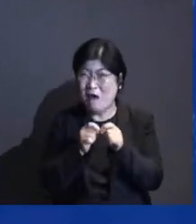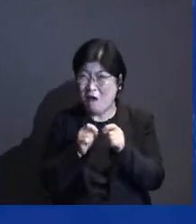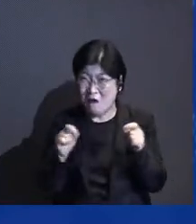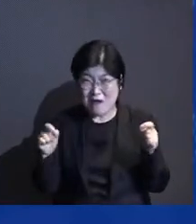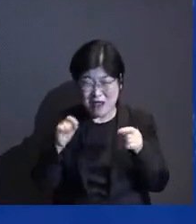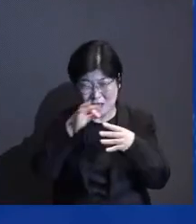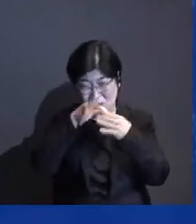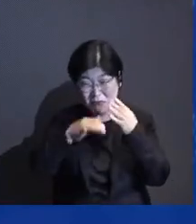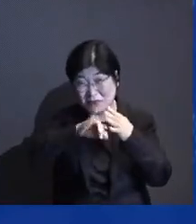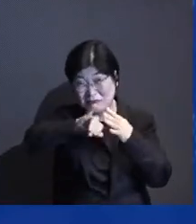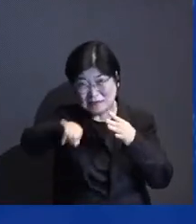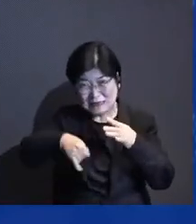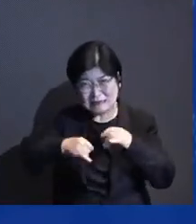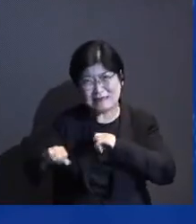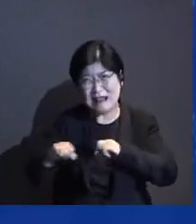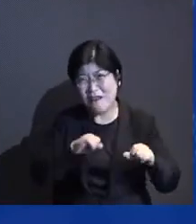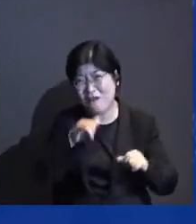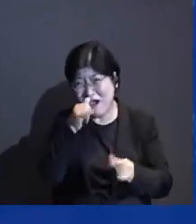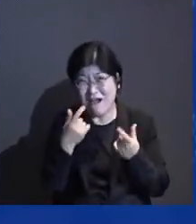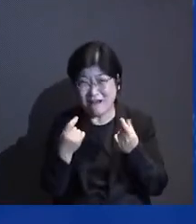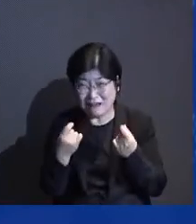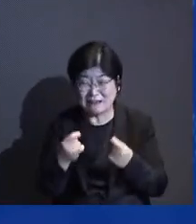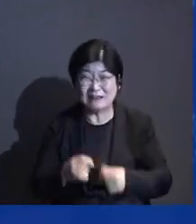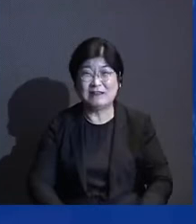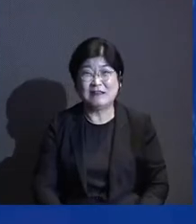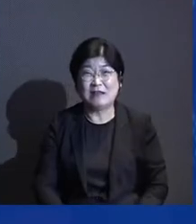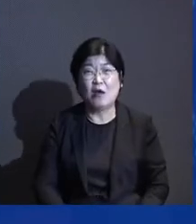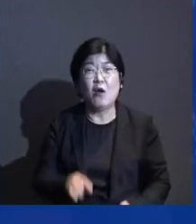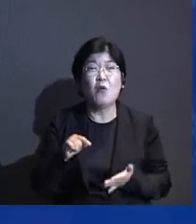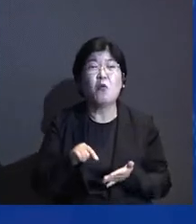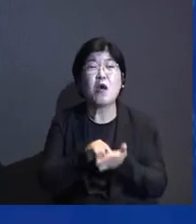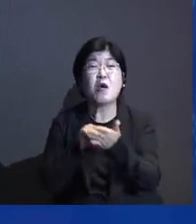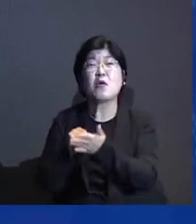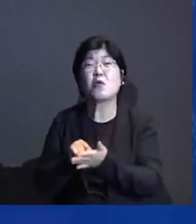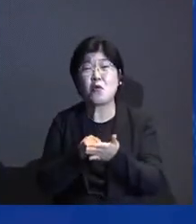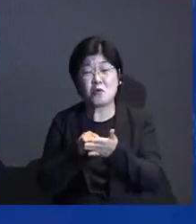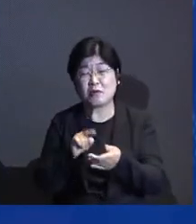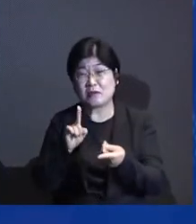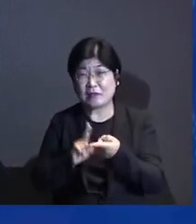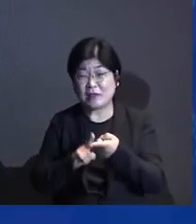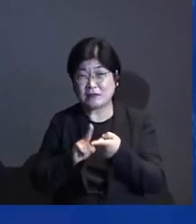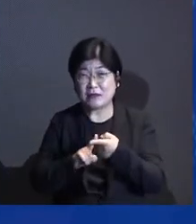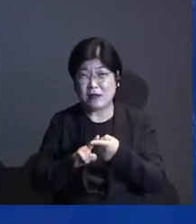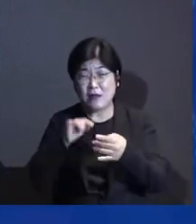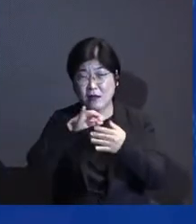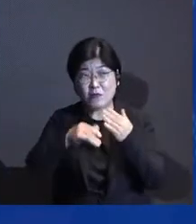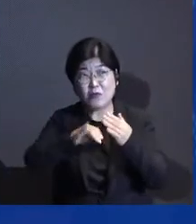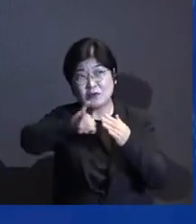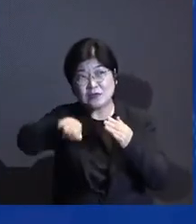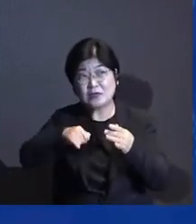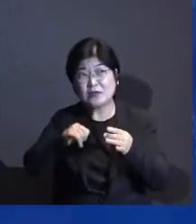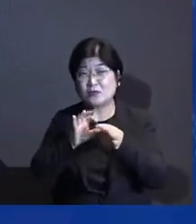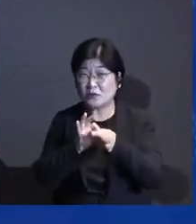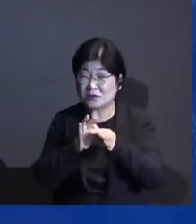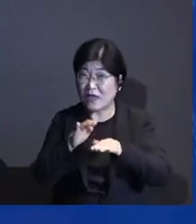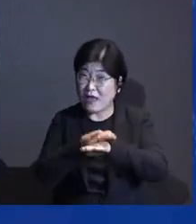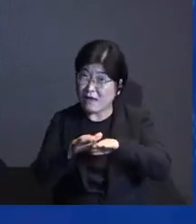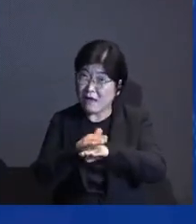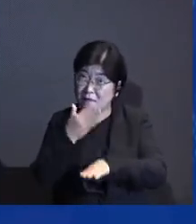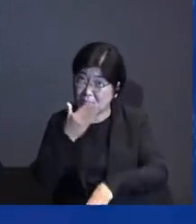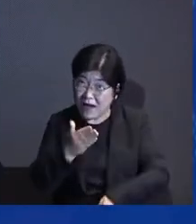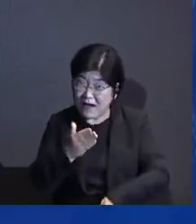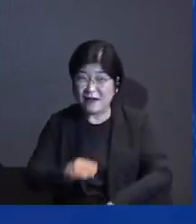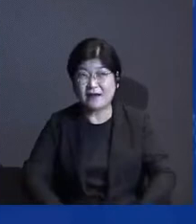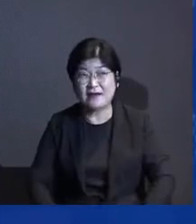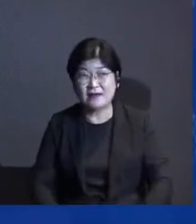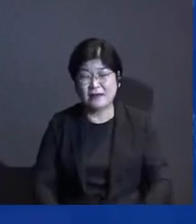how to prevent isolation and loneliness through your project. And I think one of the key elements of your